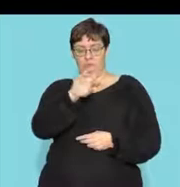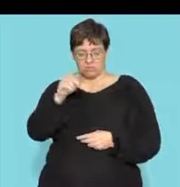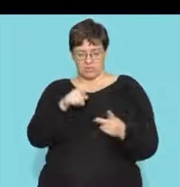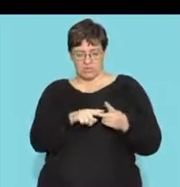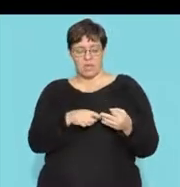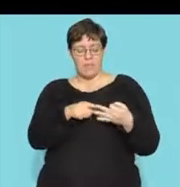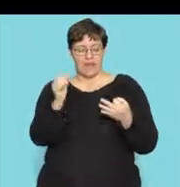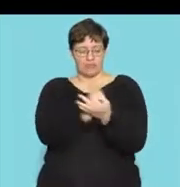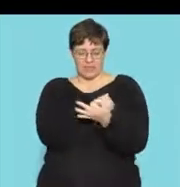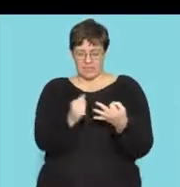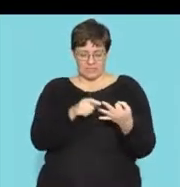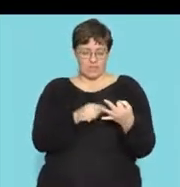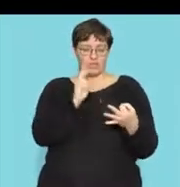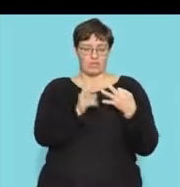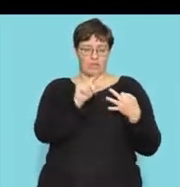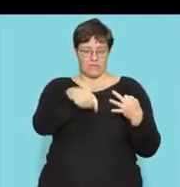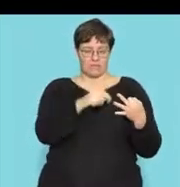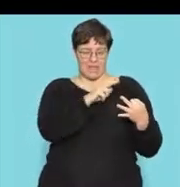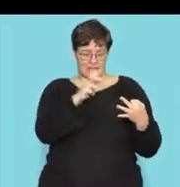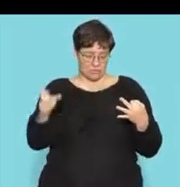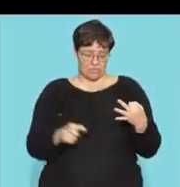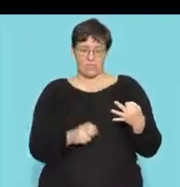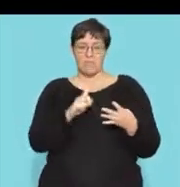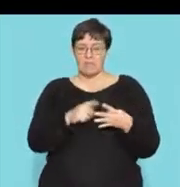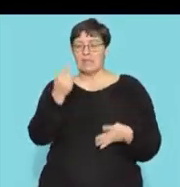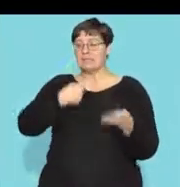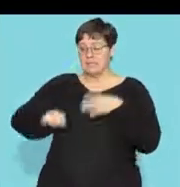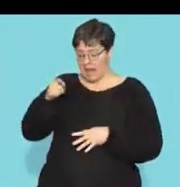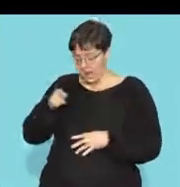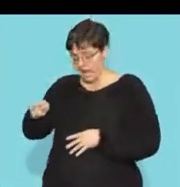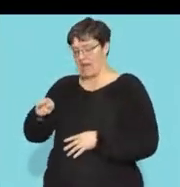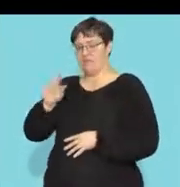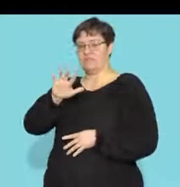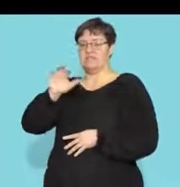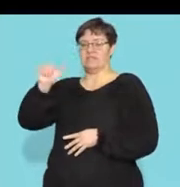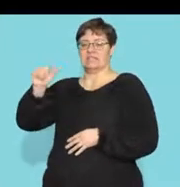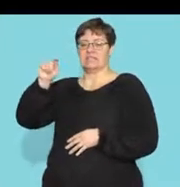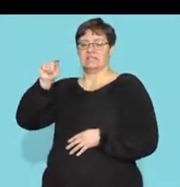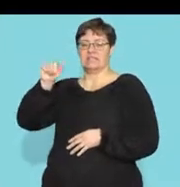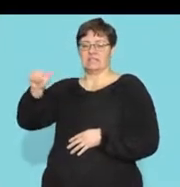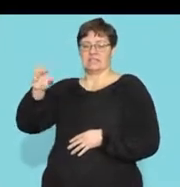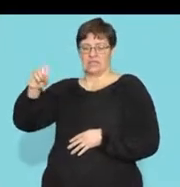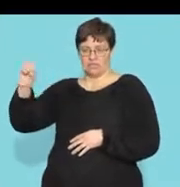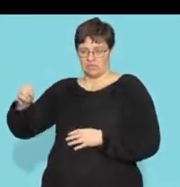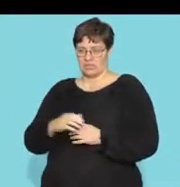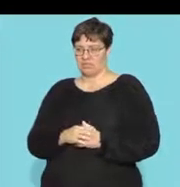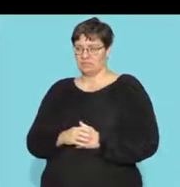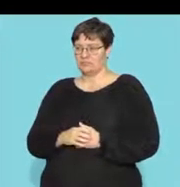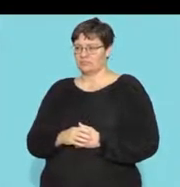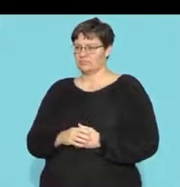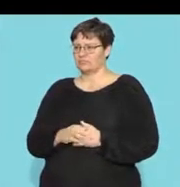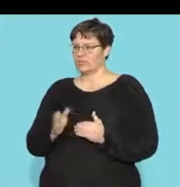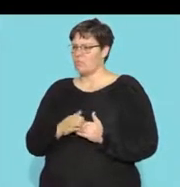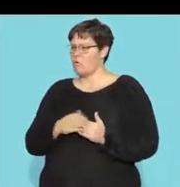credit 12,800. You sold for 56,600. And there was something else